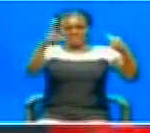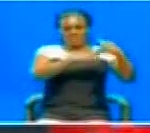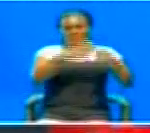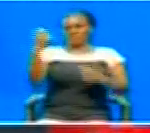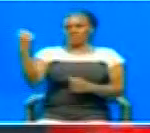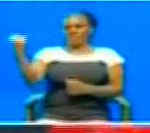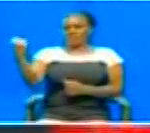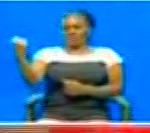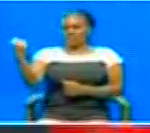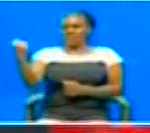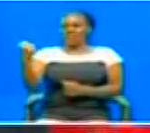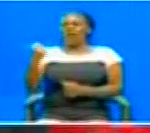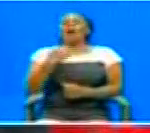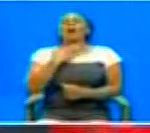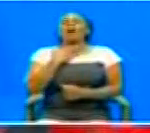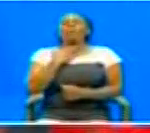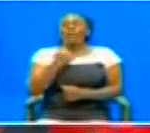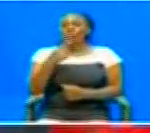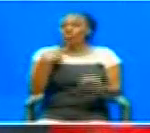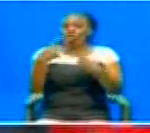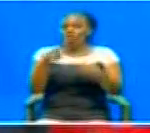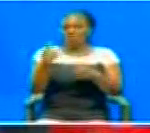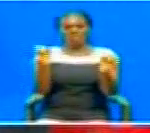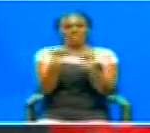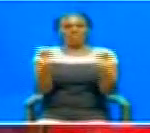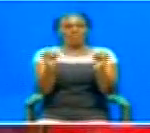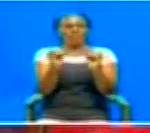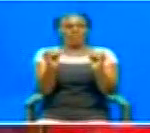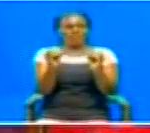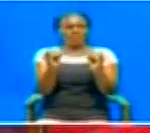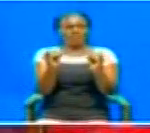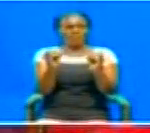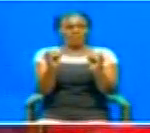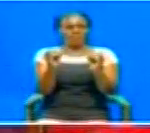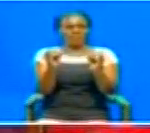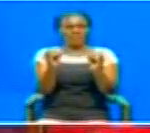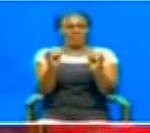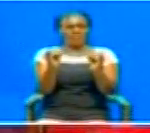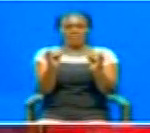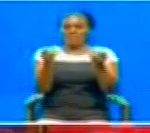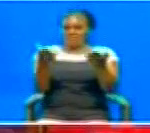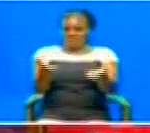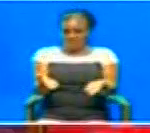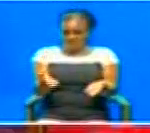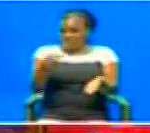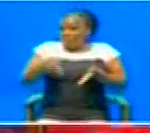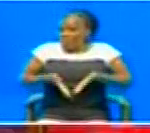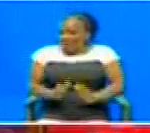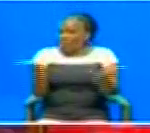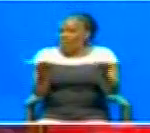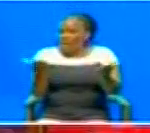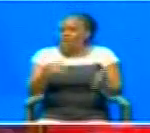don't even want to go about the fact that now he's Kenyan. I am saying on JFK. Come on. I am telling you now, Ababu was born in